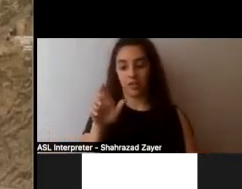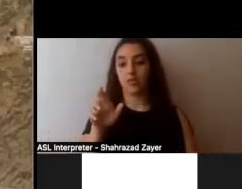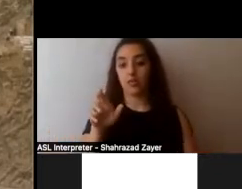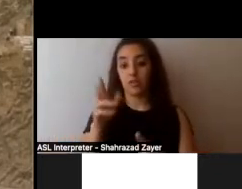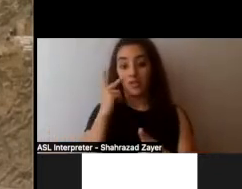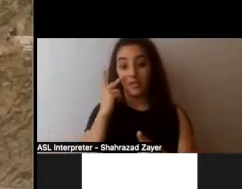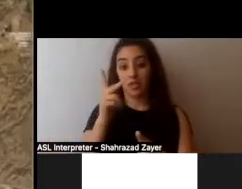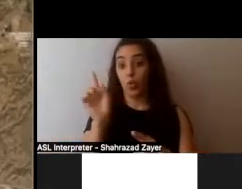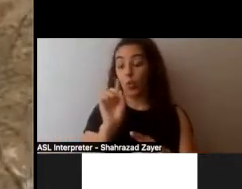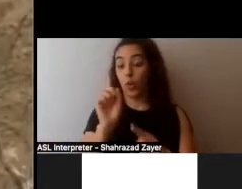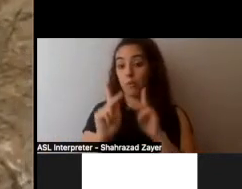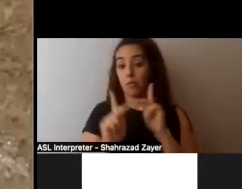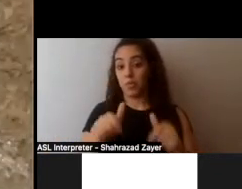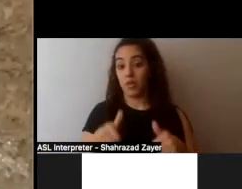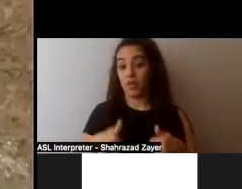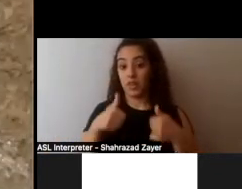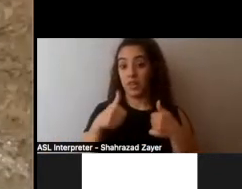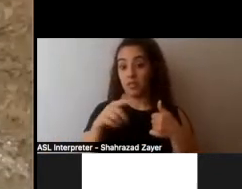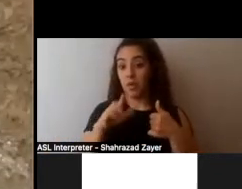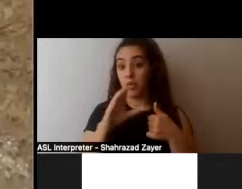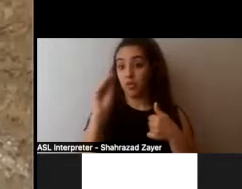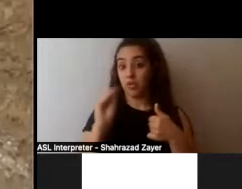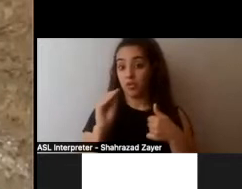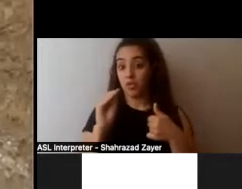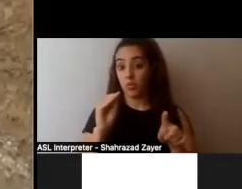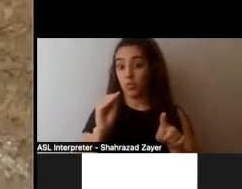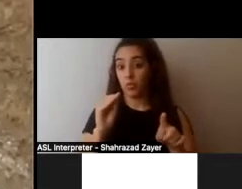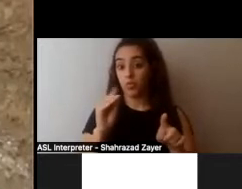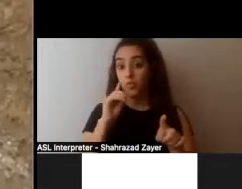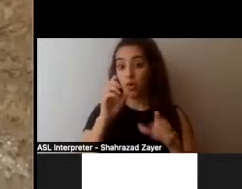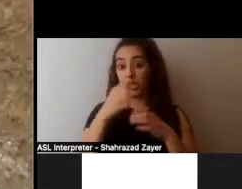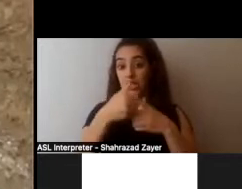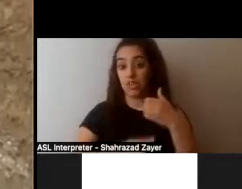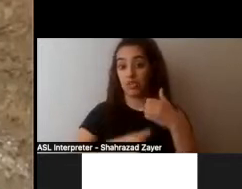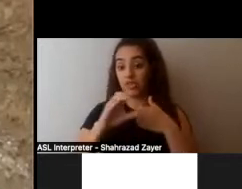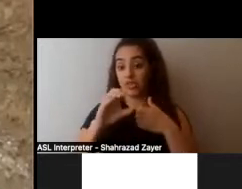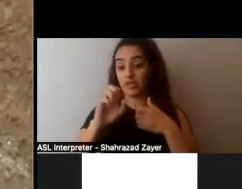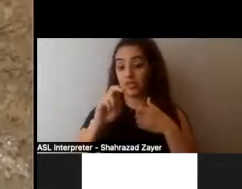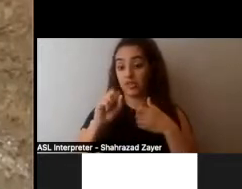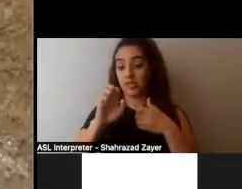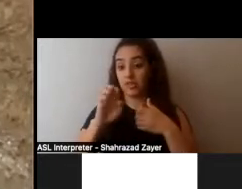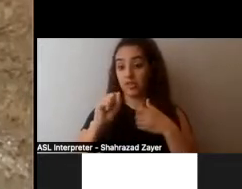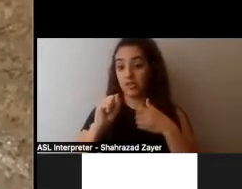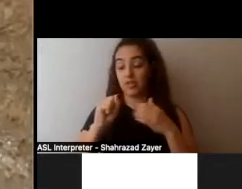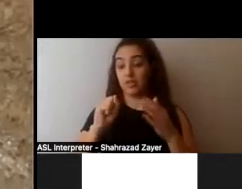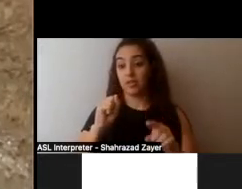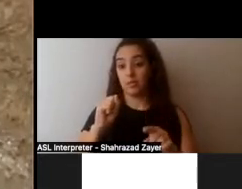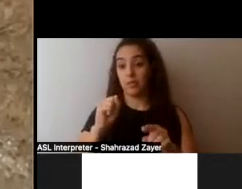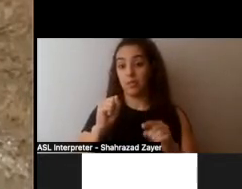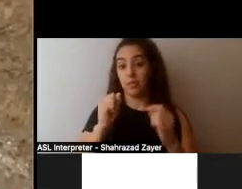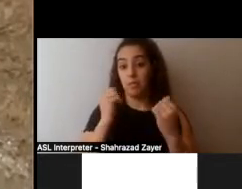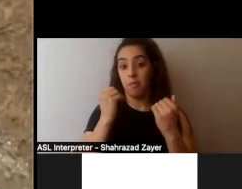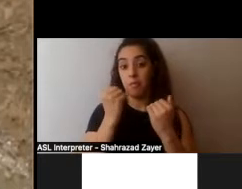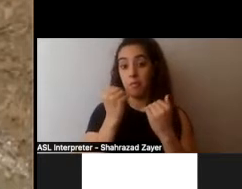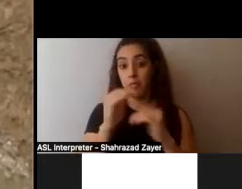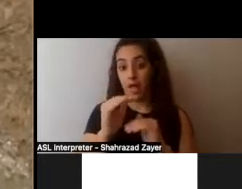live, the percentage of each census block group that has a population over 65. You can